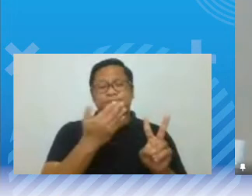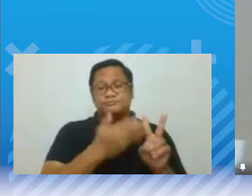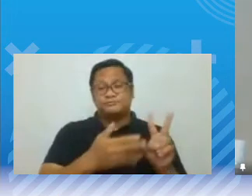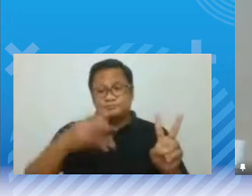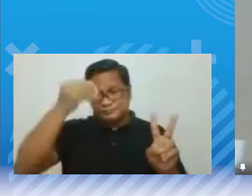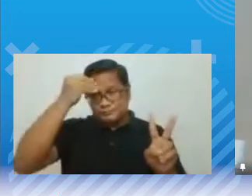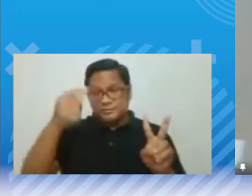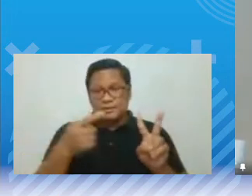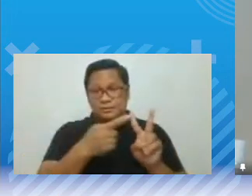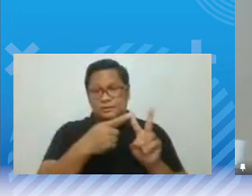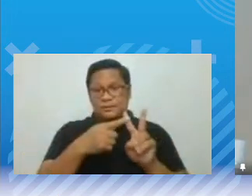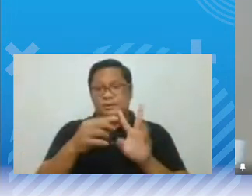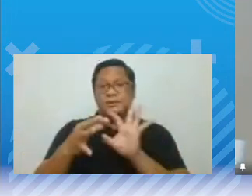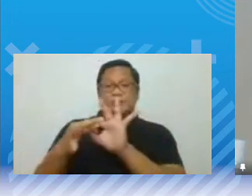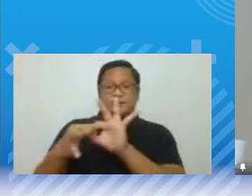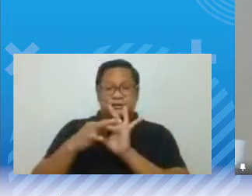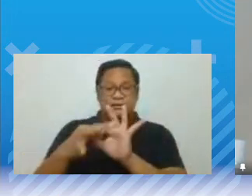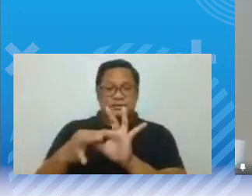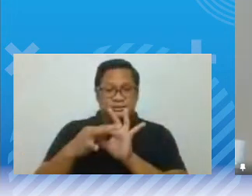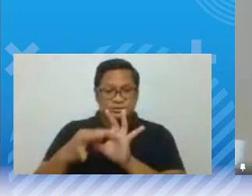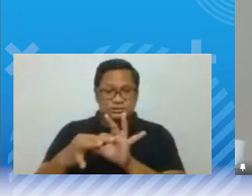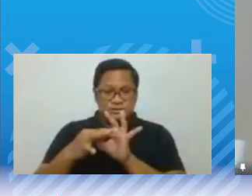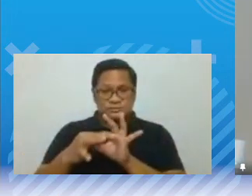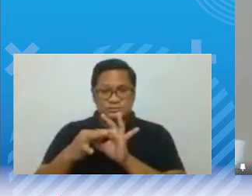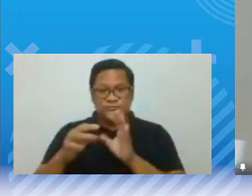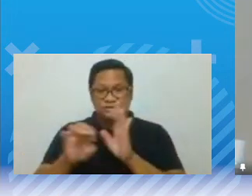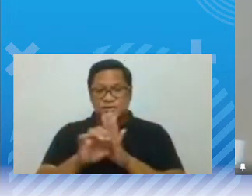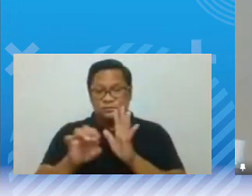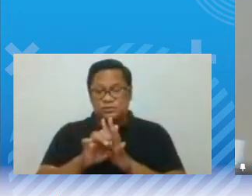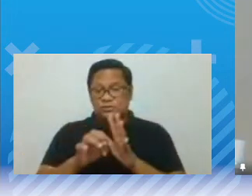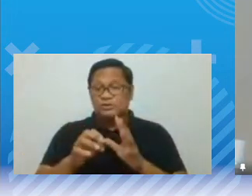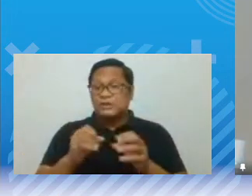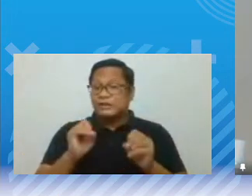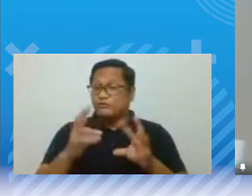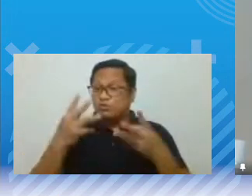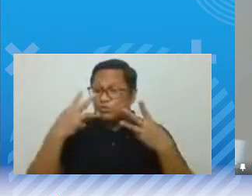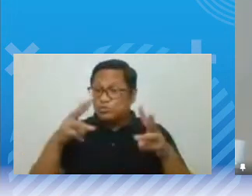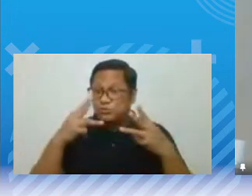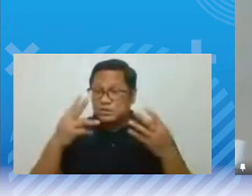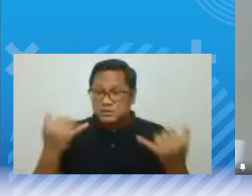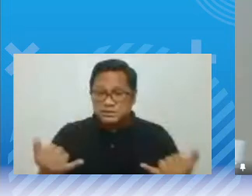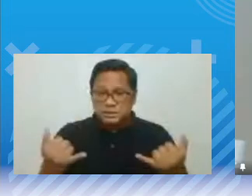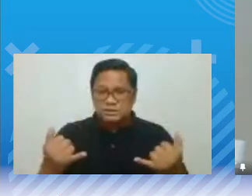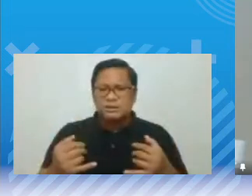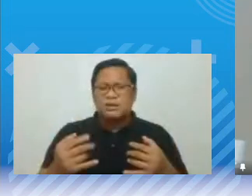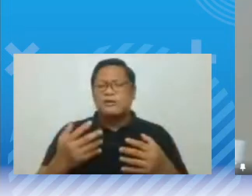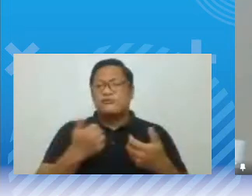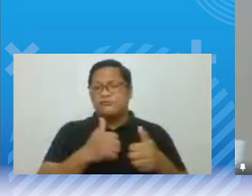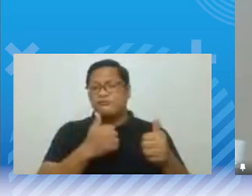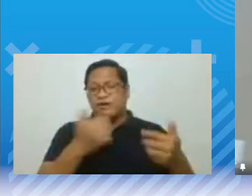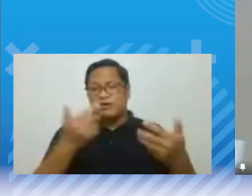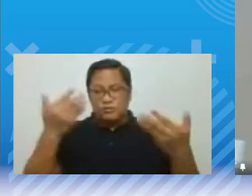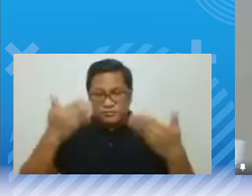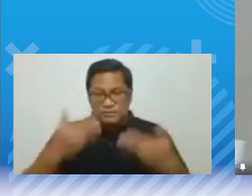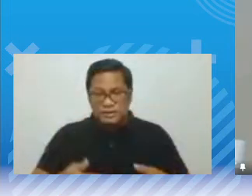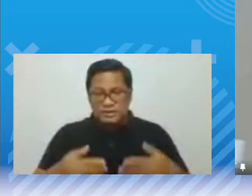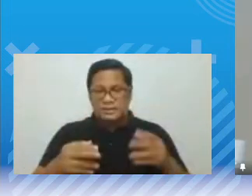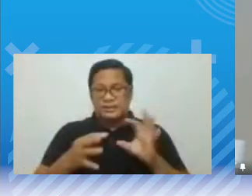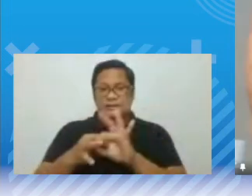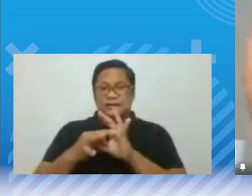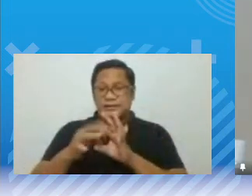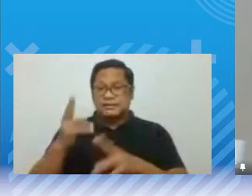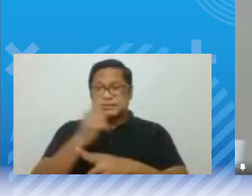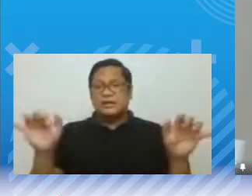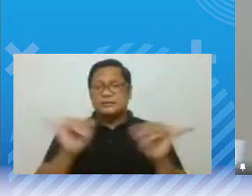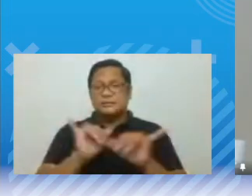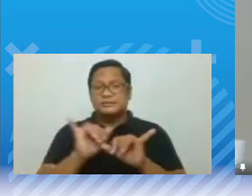ayan, so kung nanonood po kayo, I just wanted to siguro follow me. So yung relationship ng hand and also ng